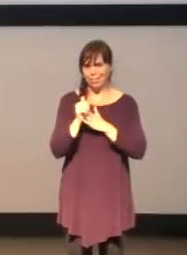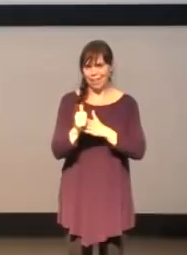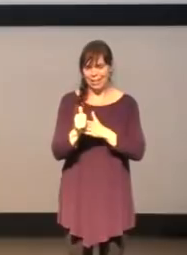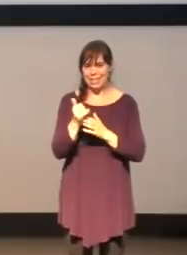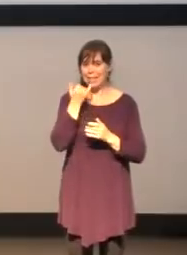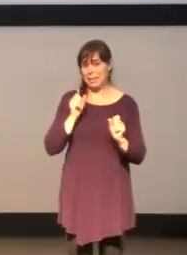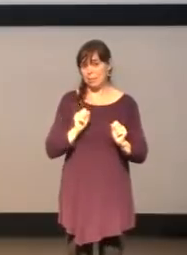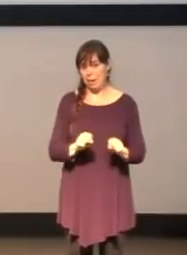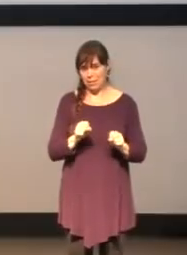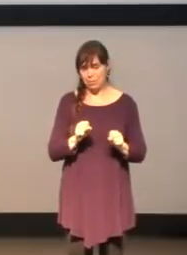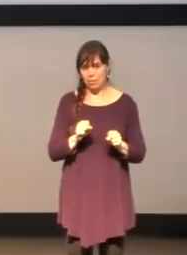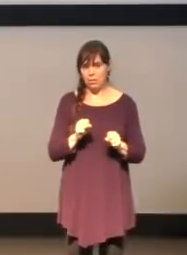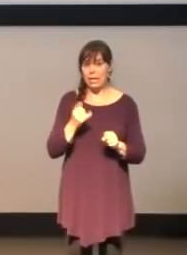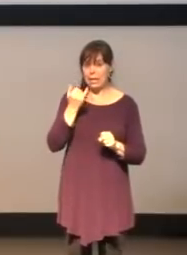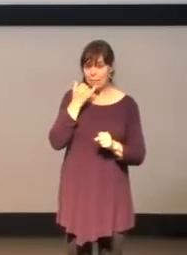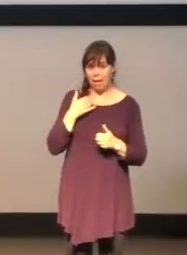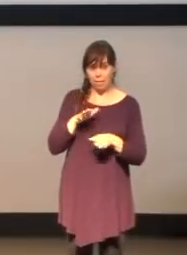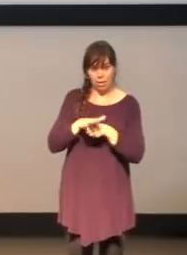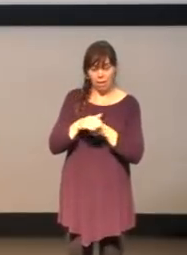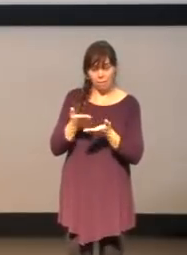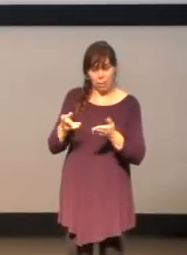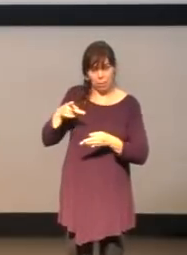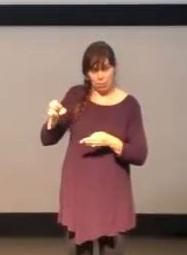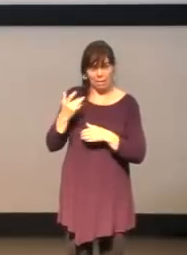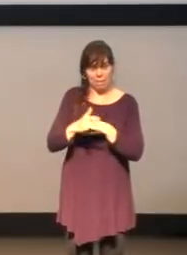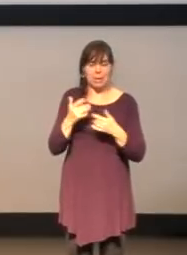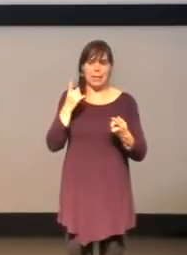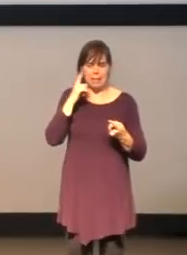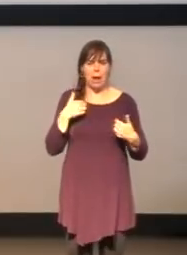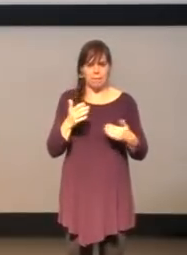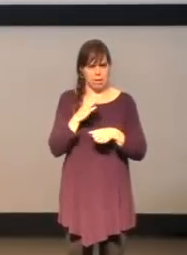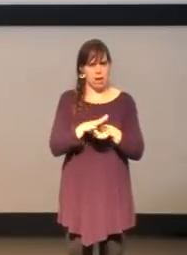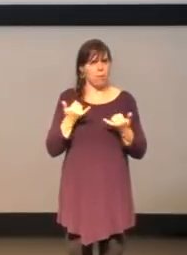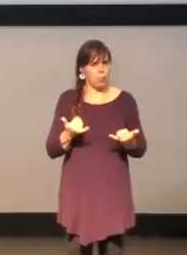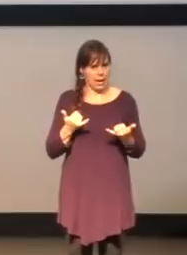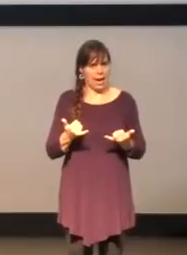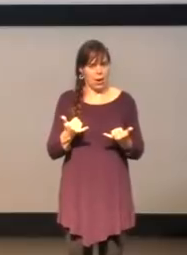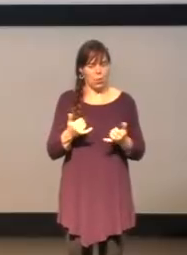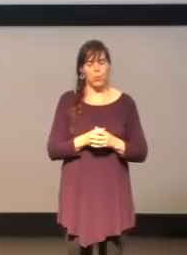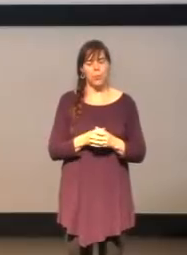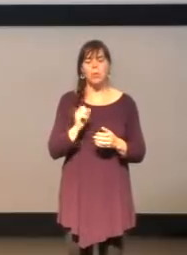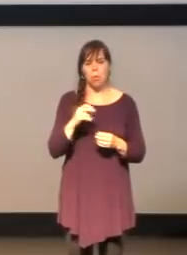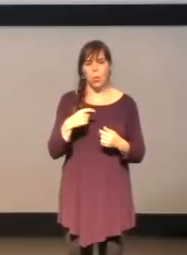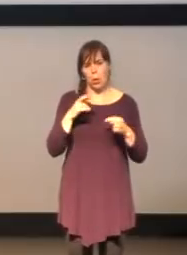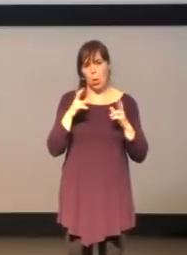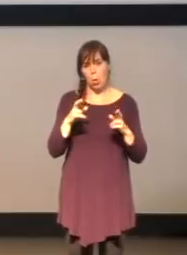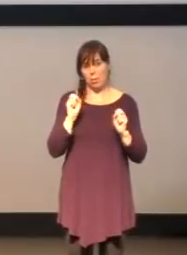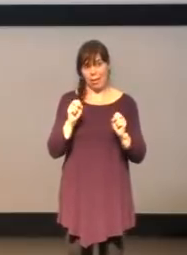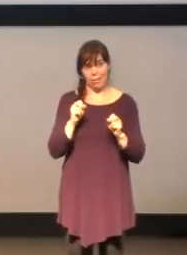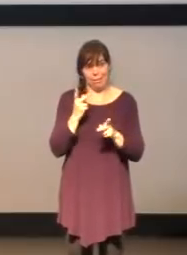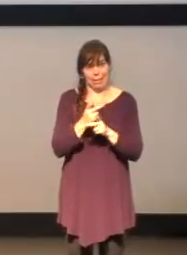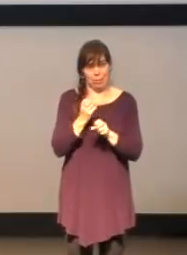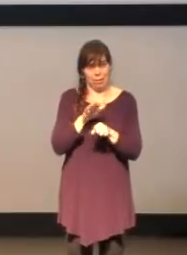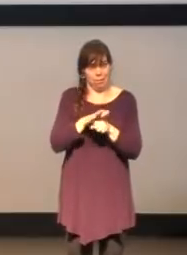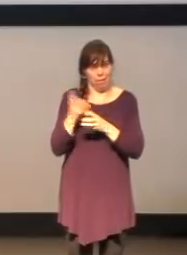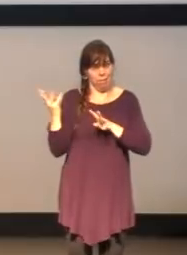when possible and when supplies are available. And we believe we have enough supplies to do that at this point. And we hope that we will continue to have